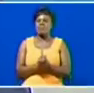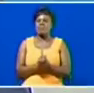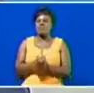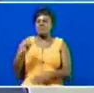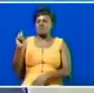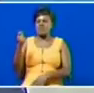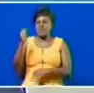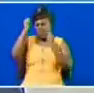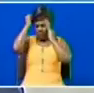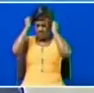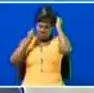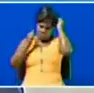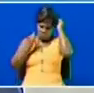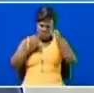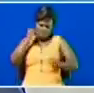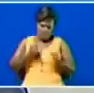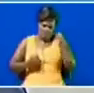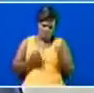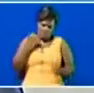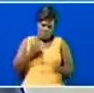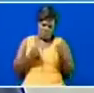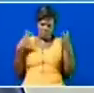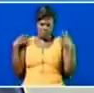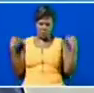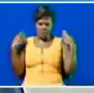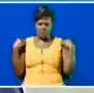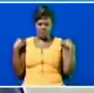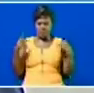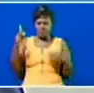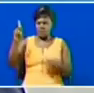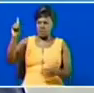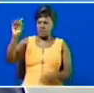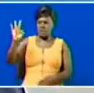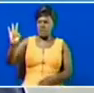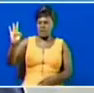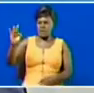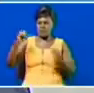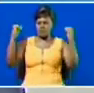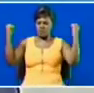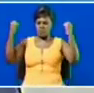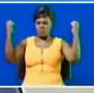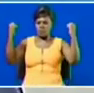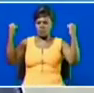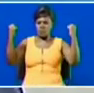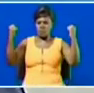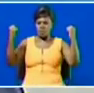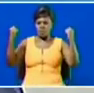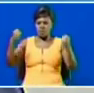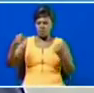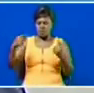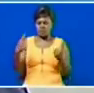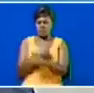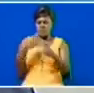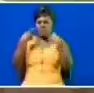The Kenya Army first ever athletics championships in preparation for the Kenya Defense Forces Athletics Championships had a fair share of mixed